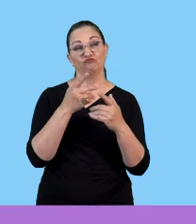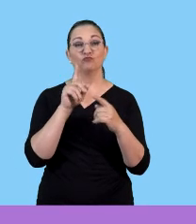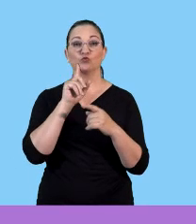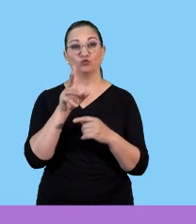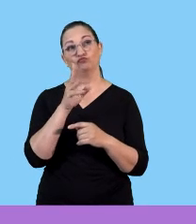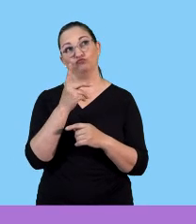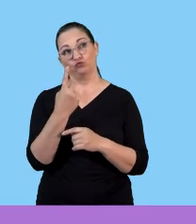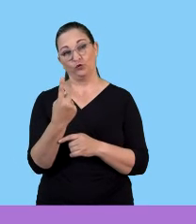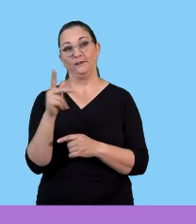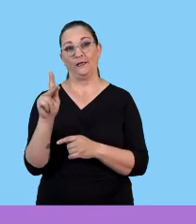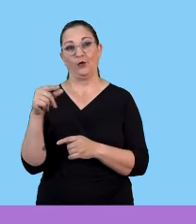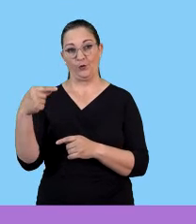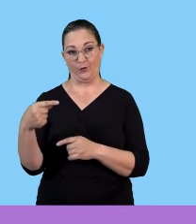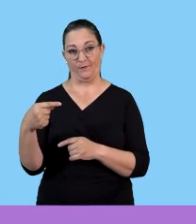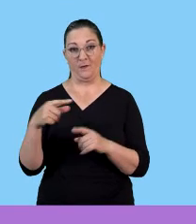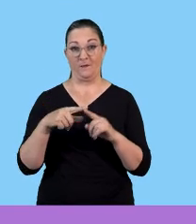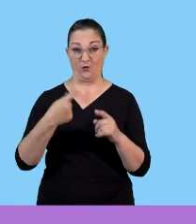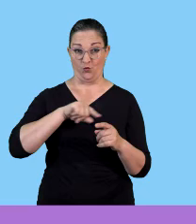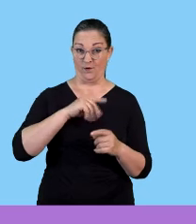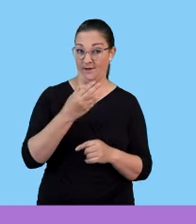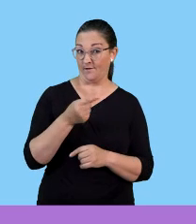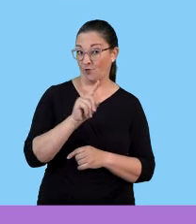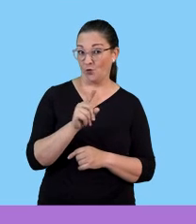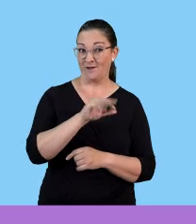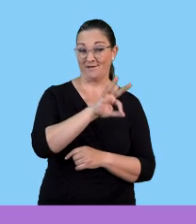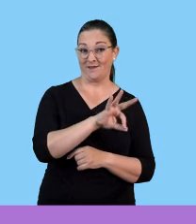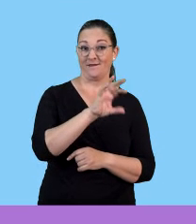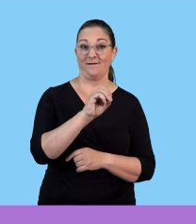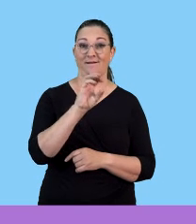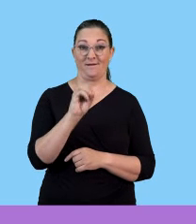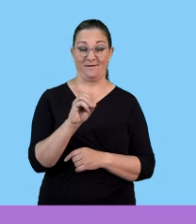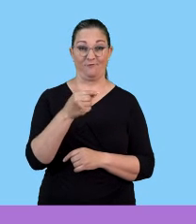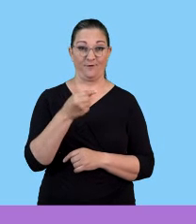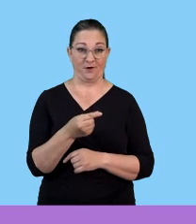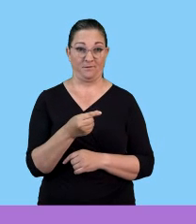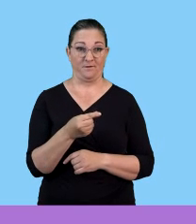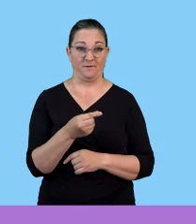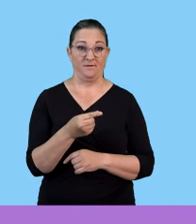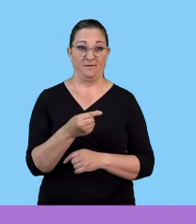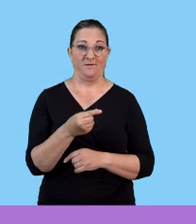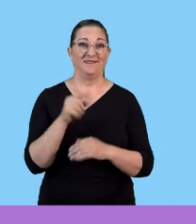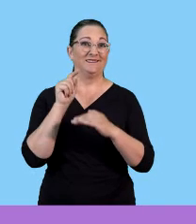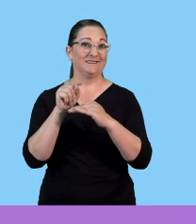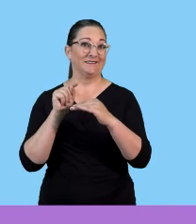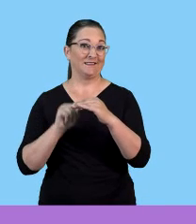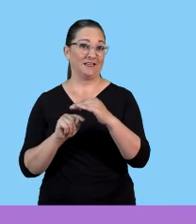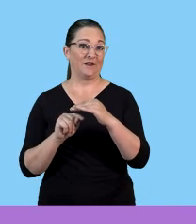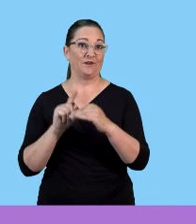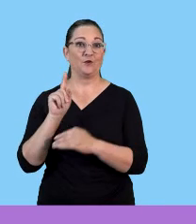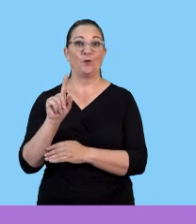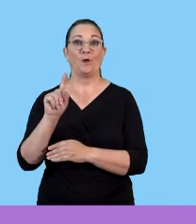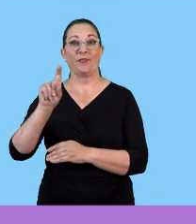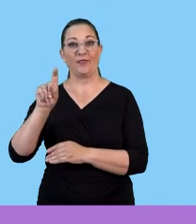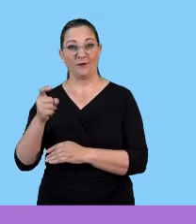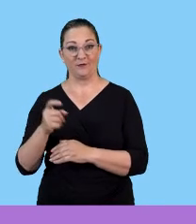in 1 kilogram. And we have 300 grams, so we've got to